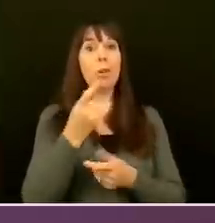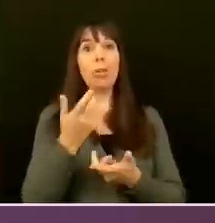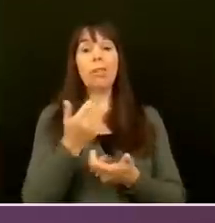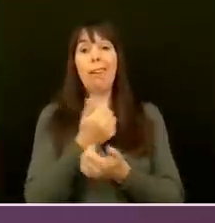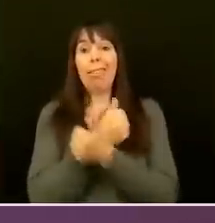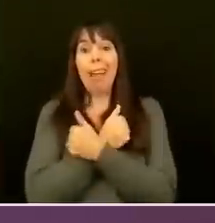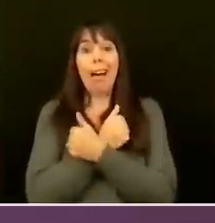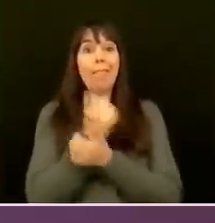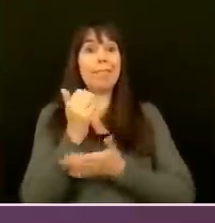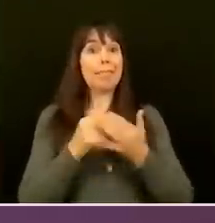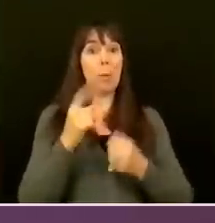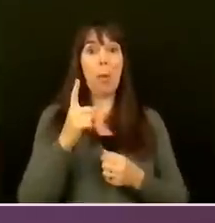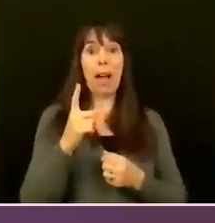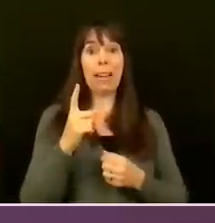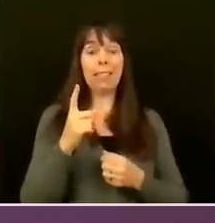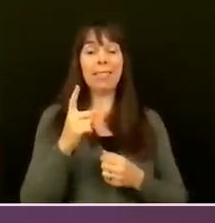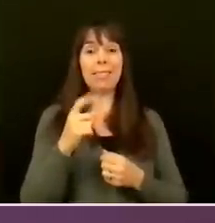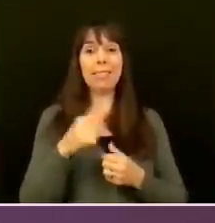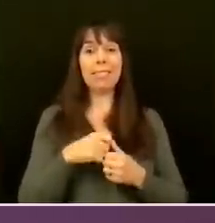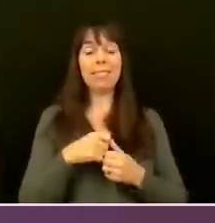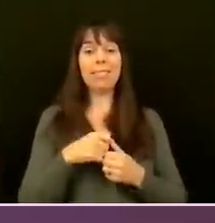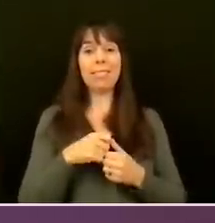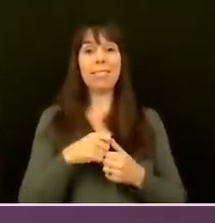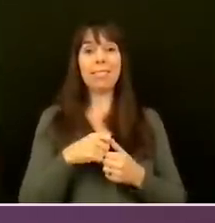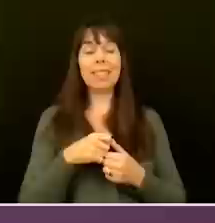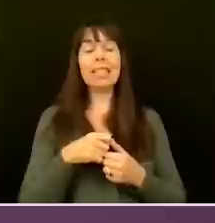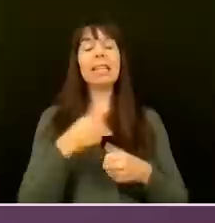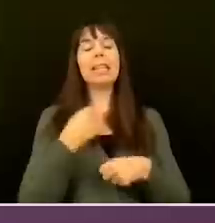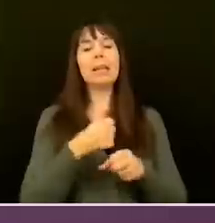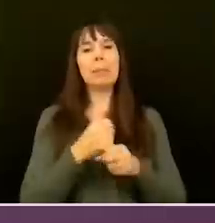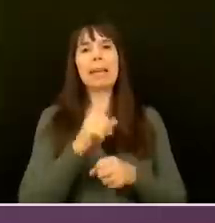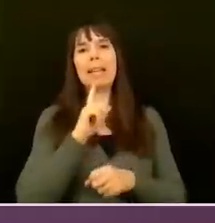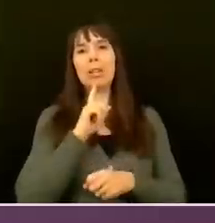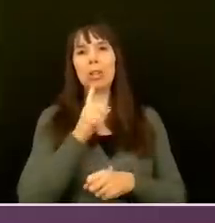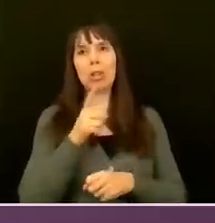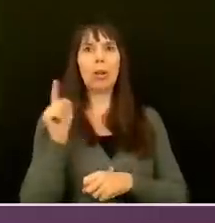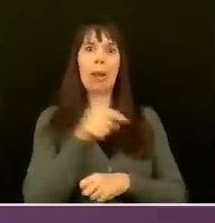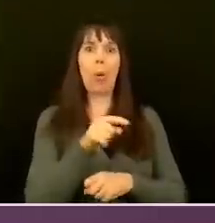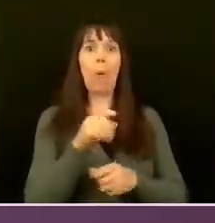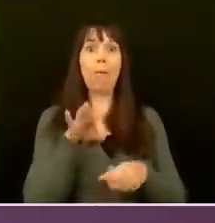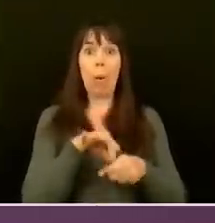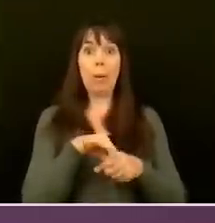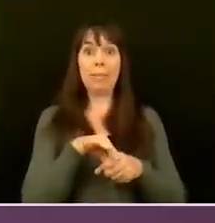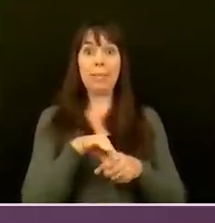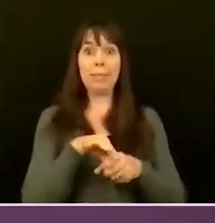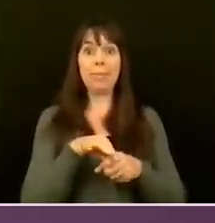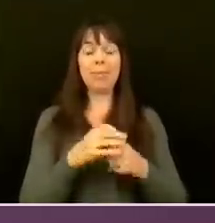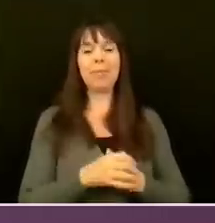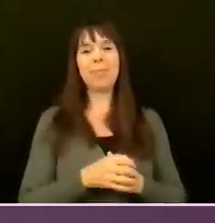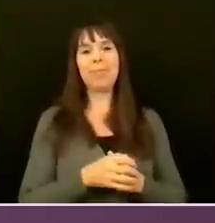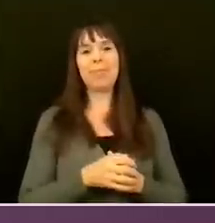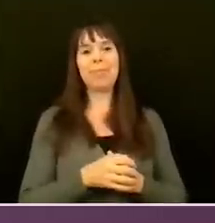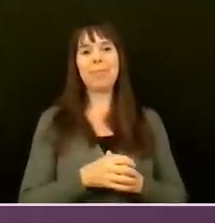If you love somebody, make sure they vote.